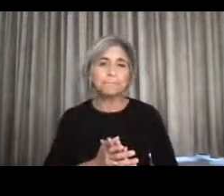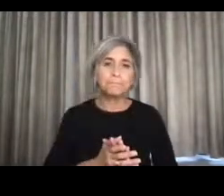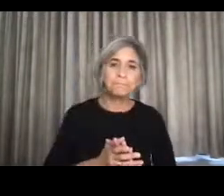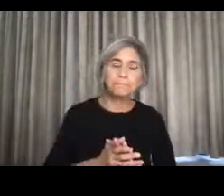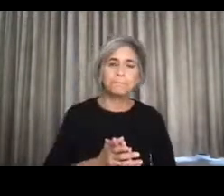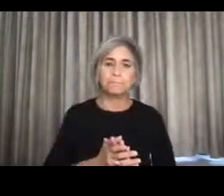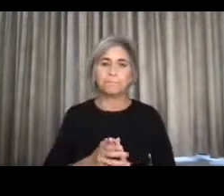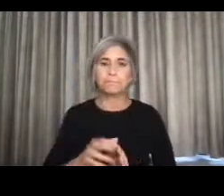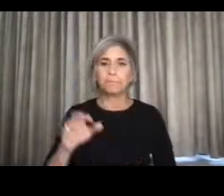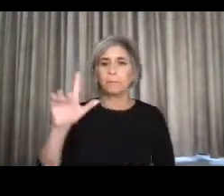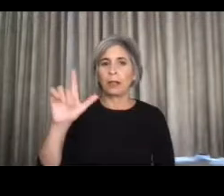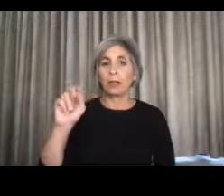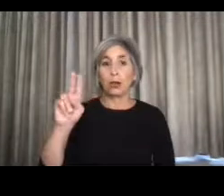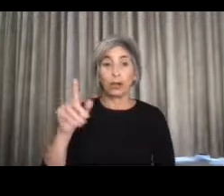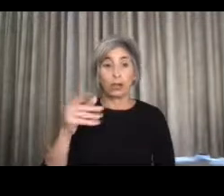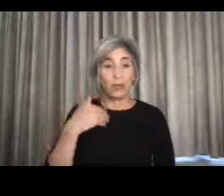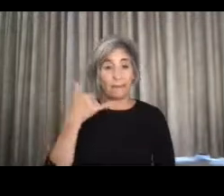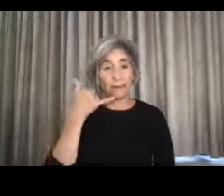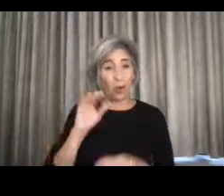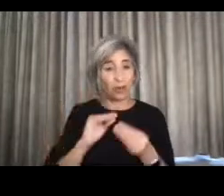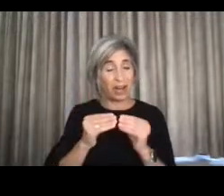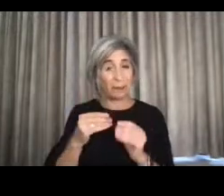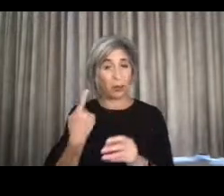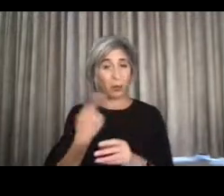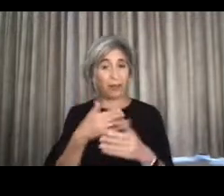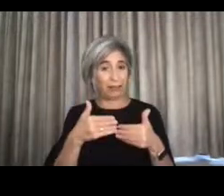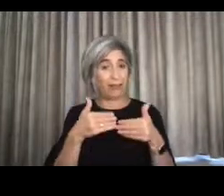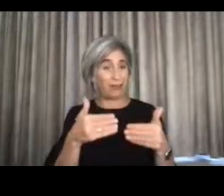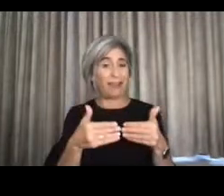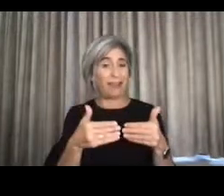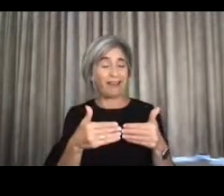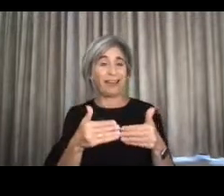Laura, do you happen to have the phone number that we can go ahead and